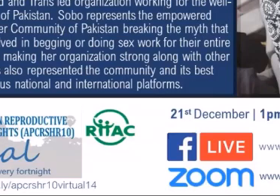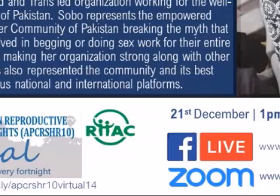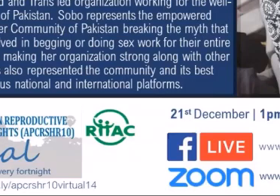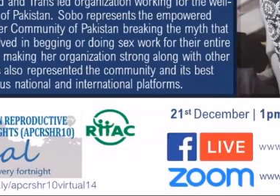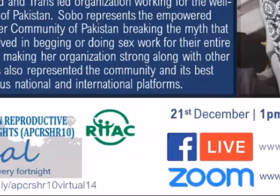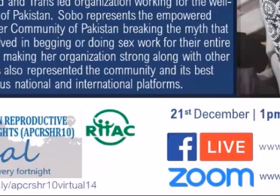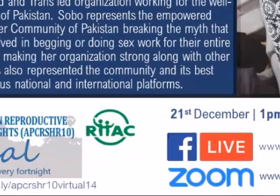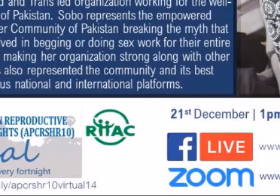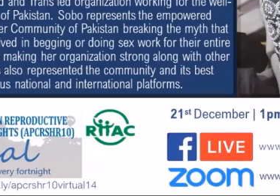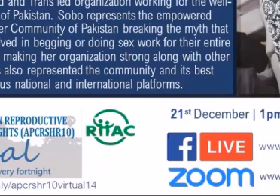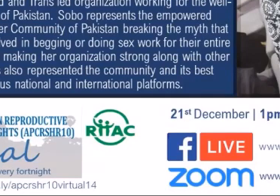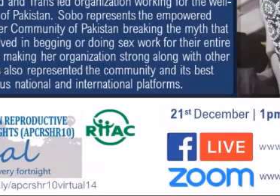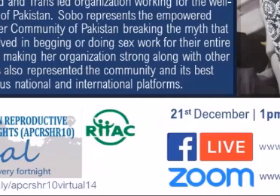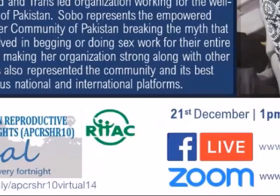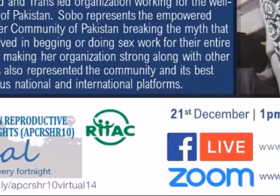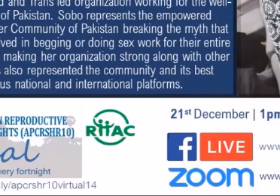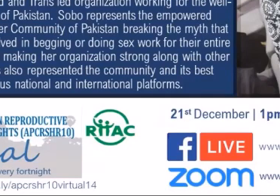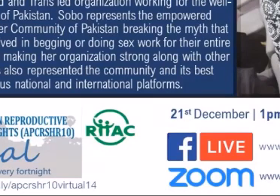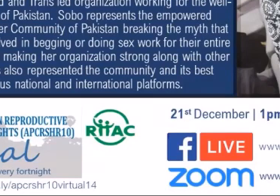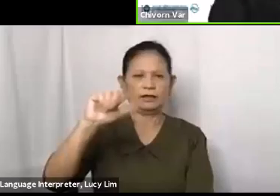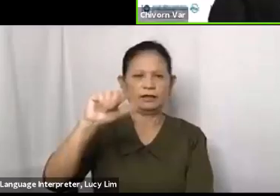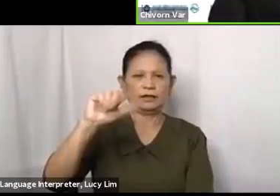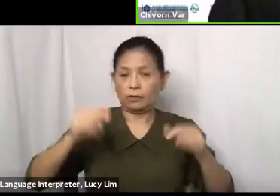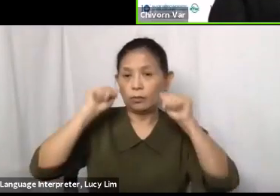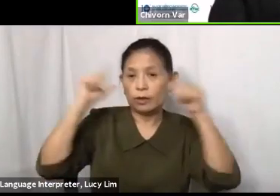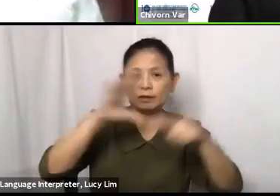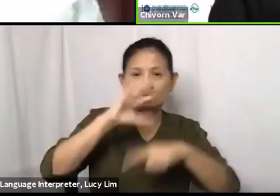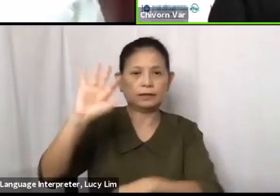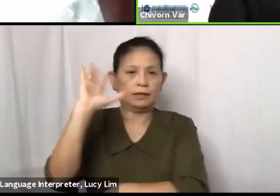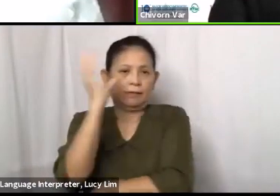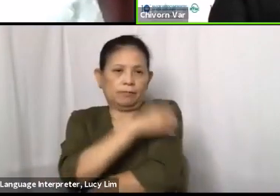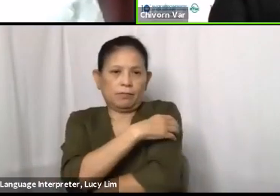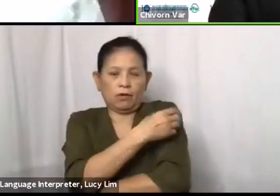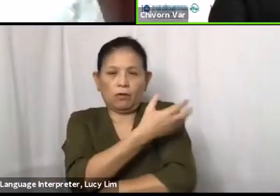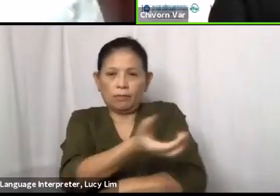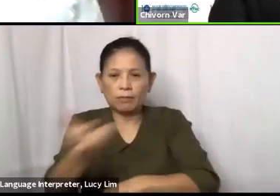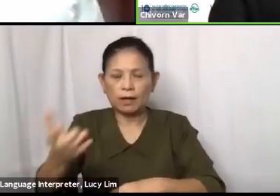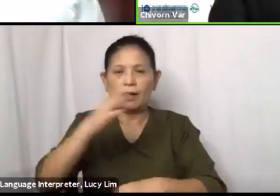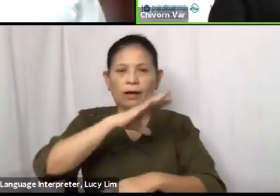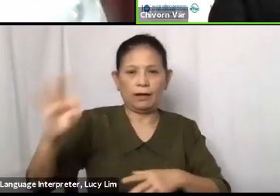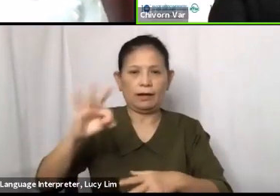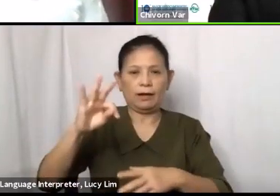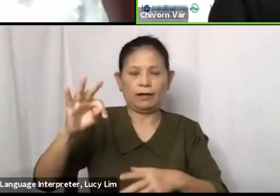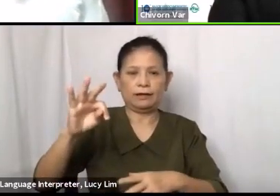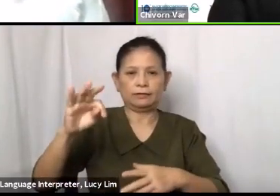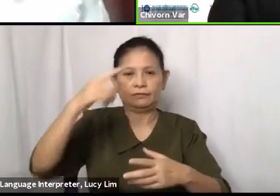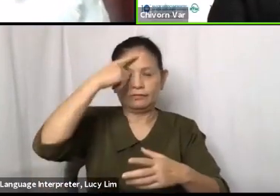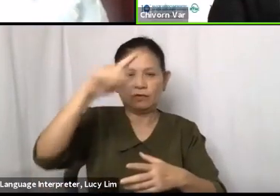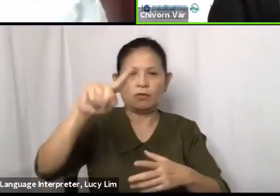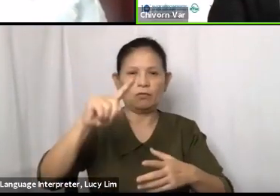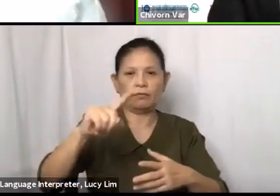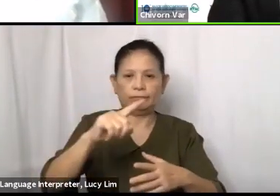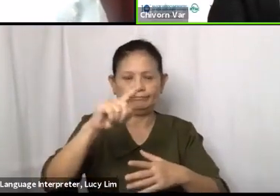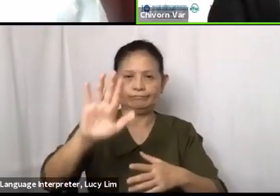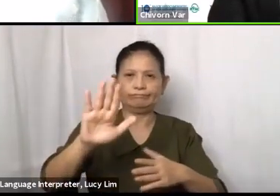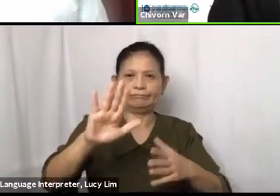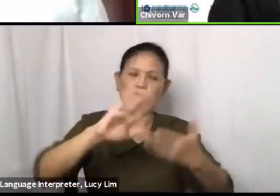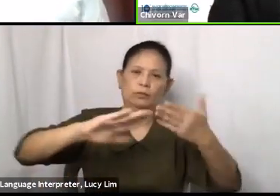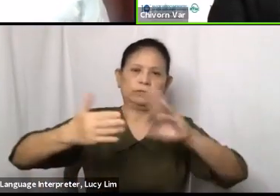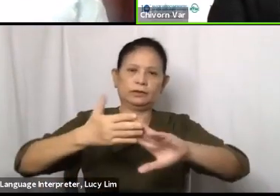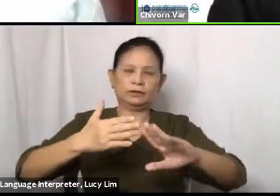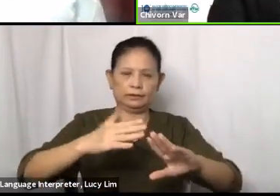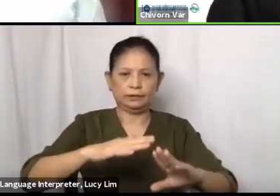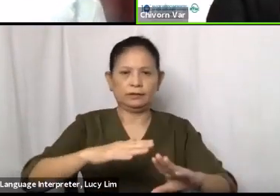trans rights awareness and empowerment and economic development of transgender community in Pakistani society.